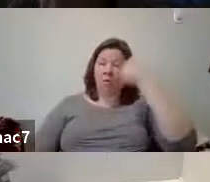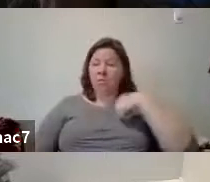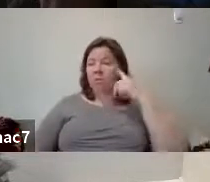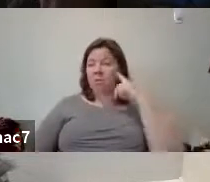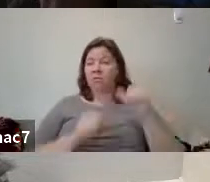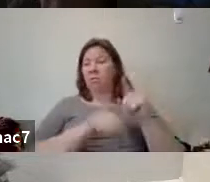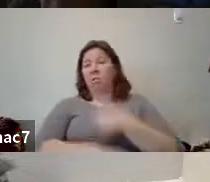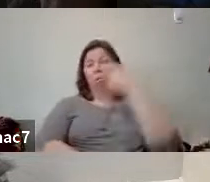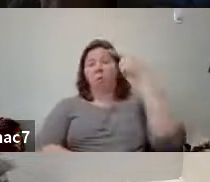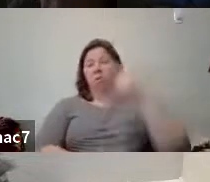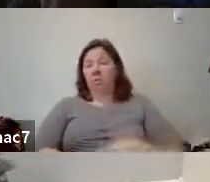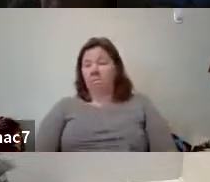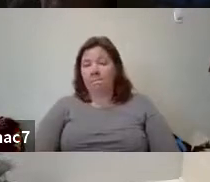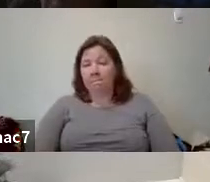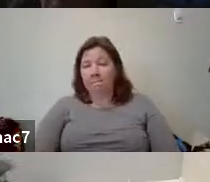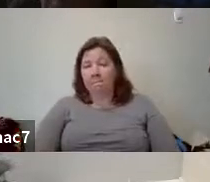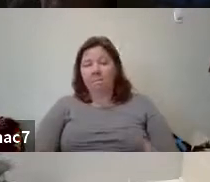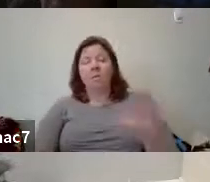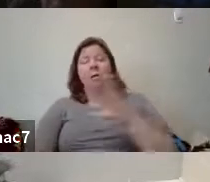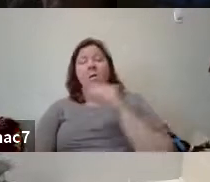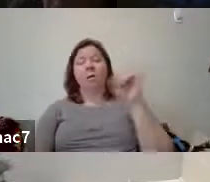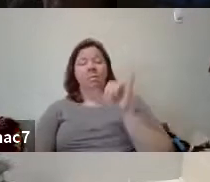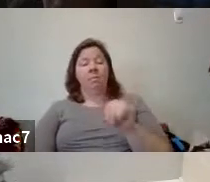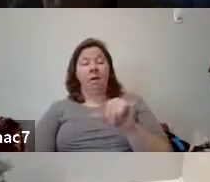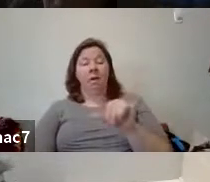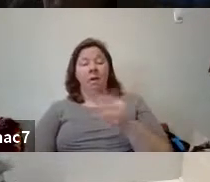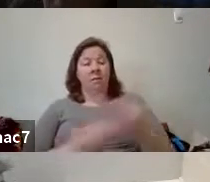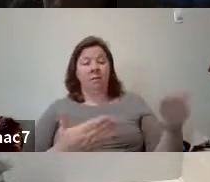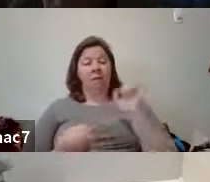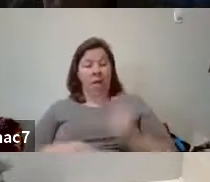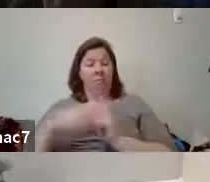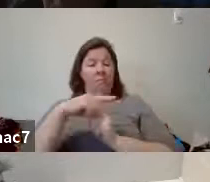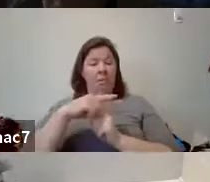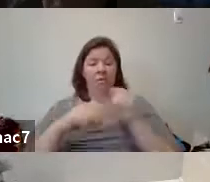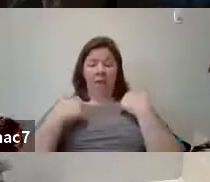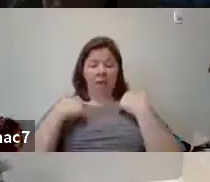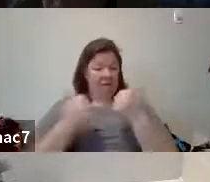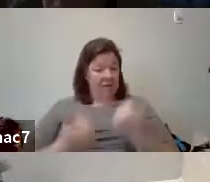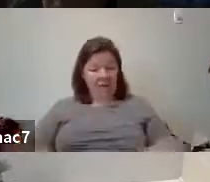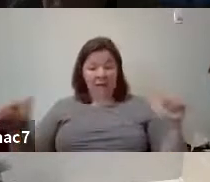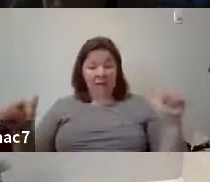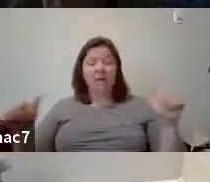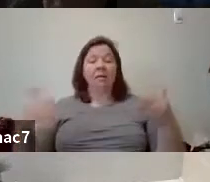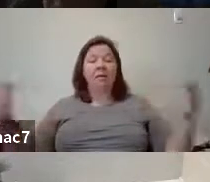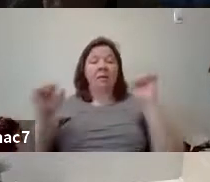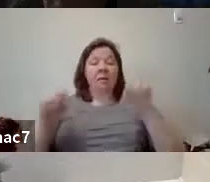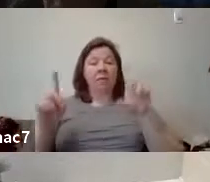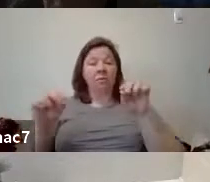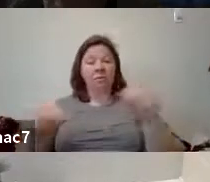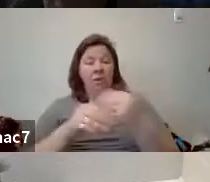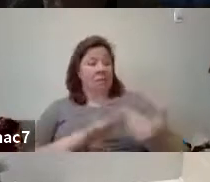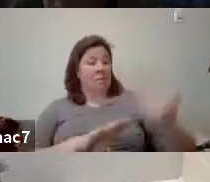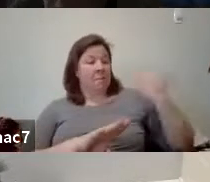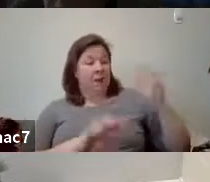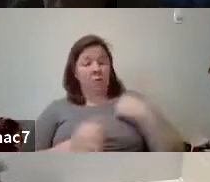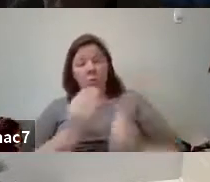for a long time. And I think that's a thing you can plus. If you have anything you've done in the past that you want to grow,